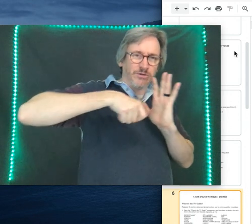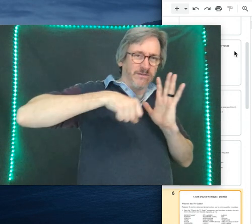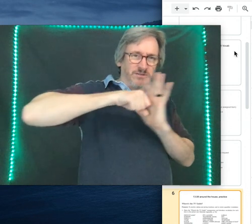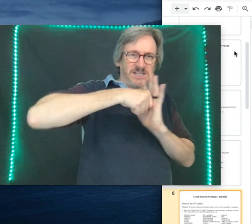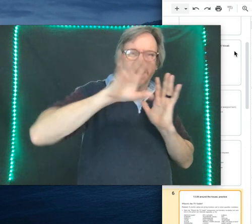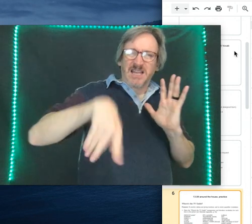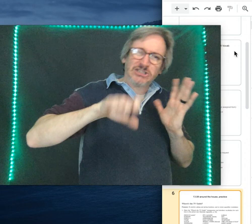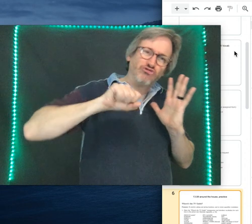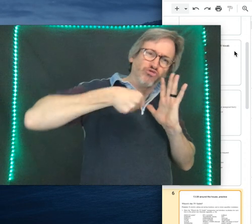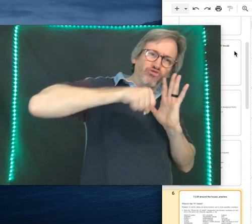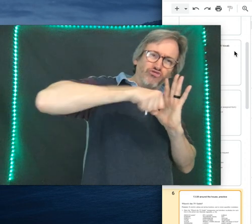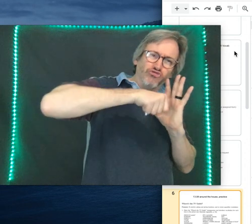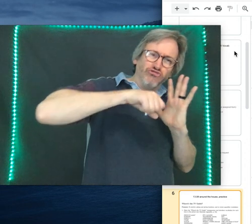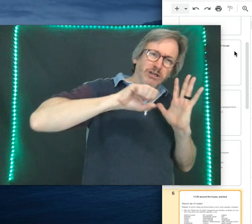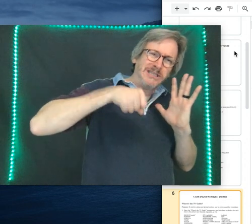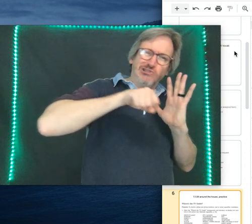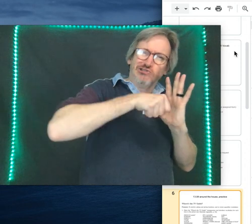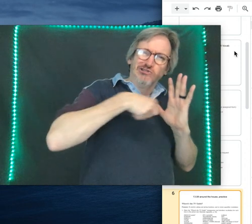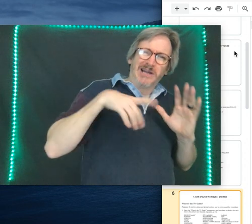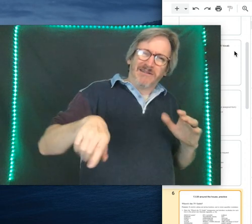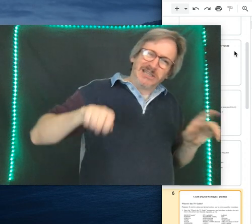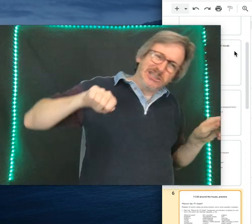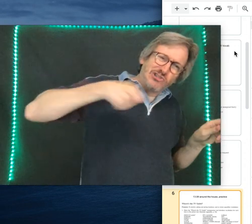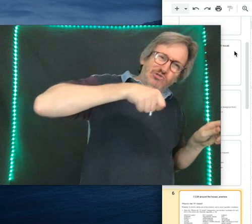for screwdriver is like